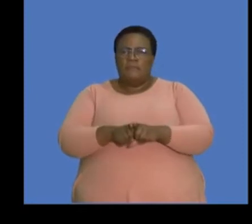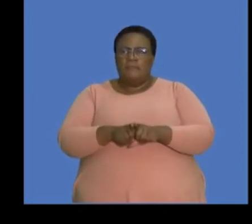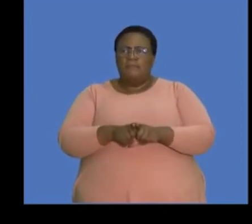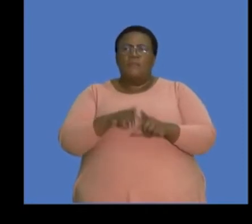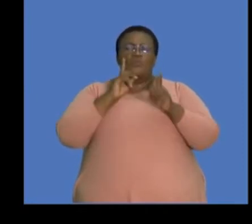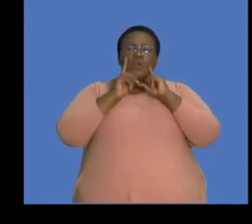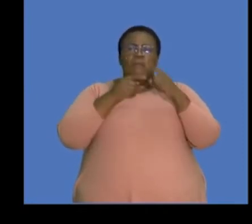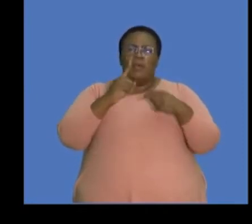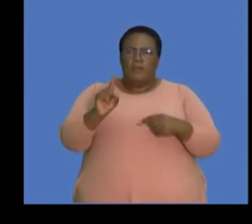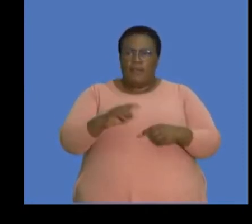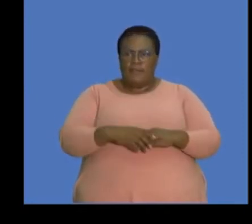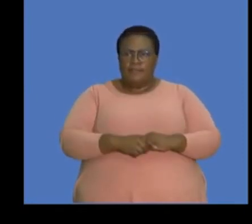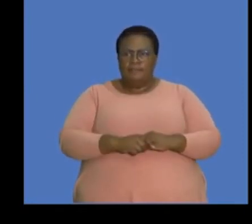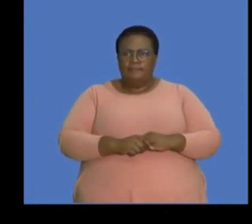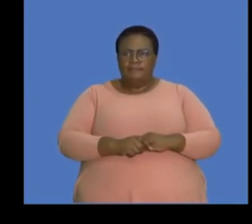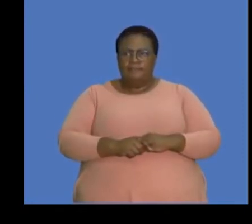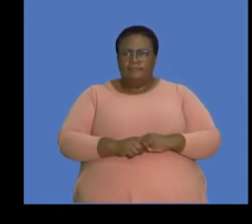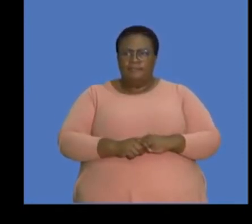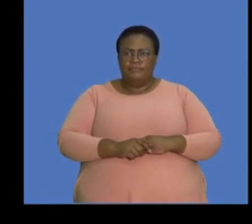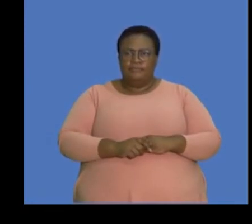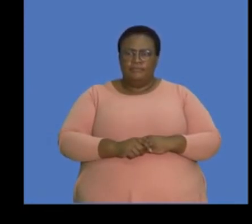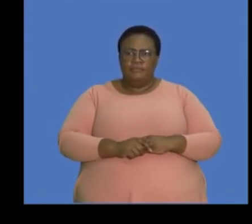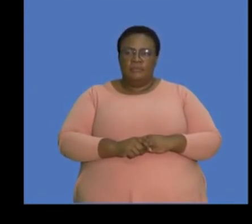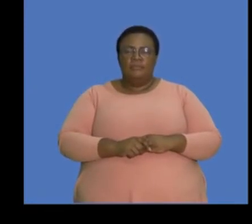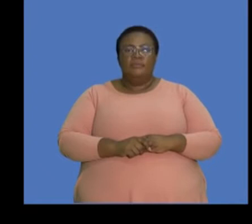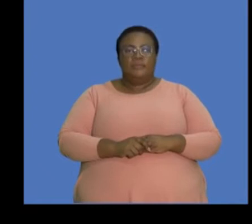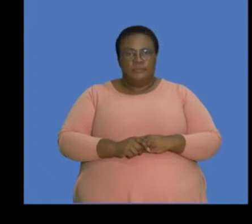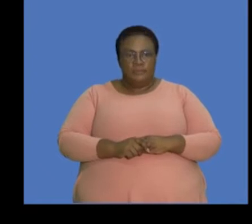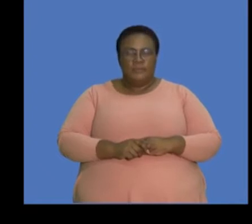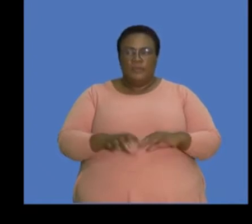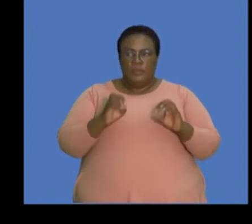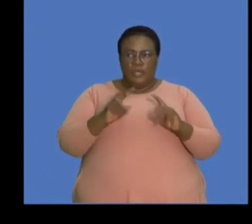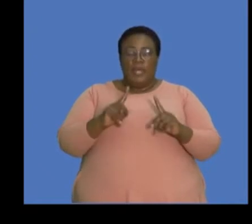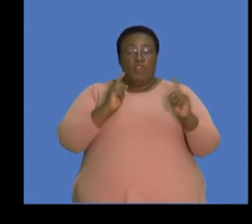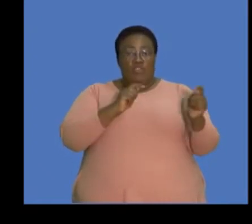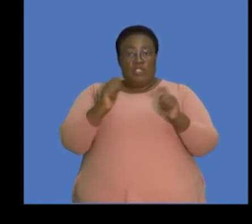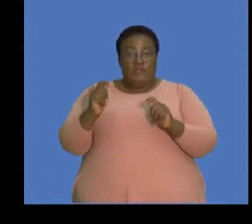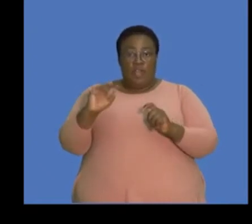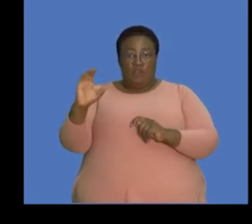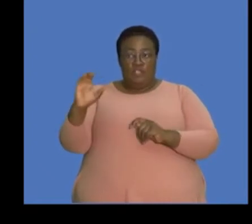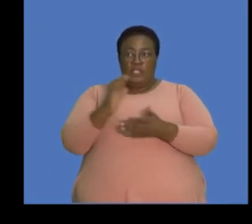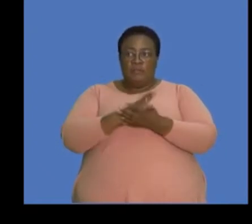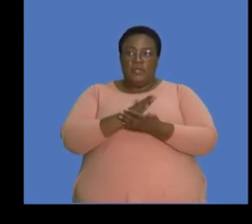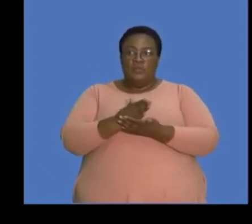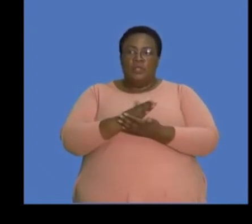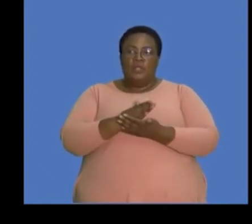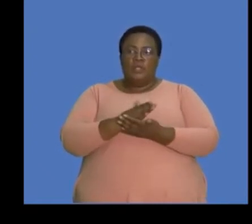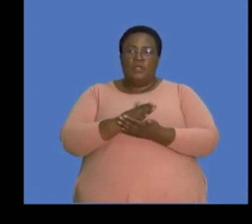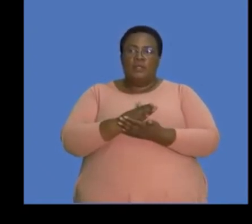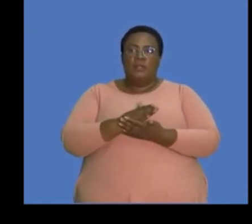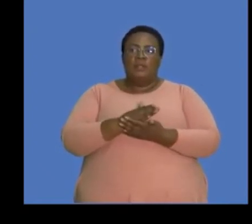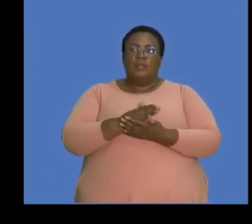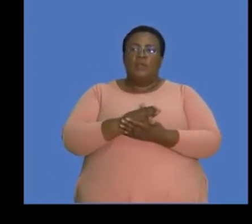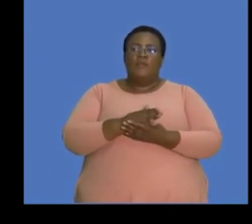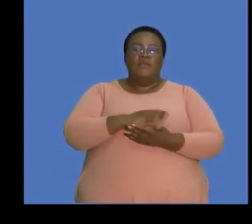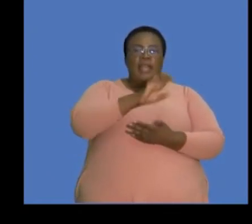What exactly are we talking about? Right, okay. Having said that, okay, transfer of charge between